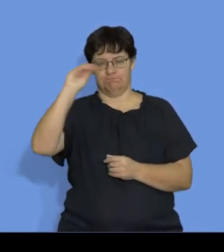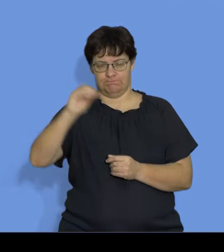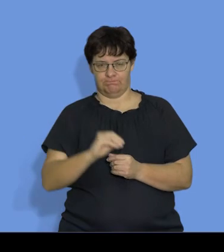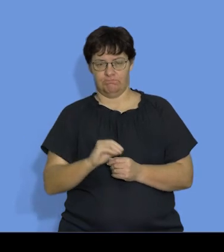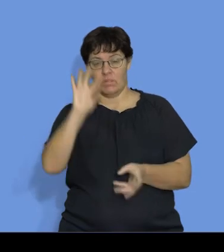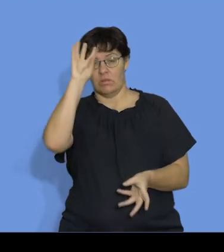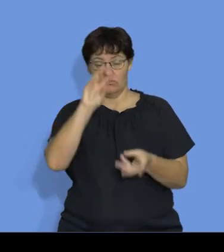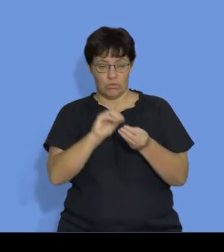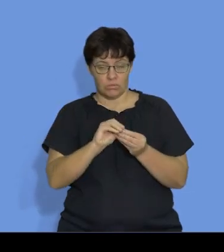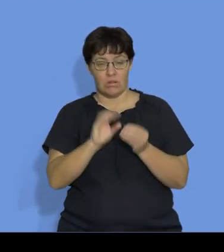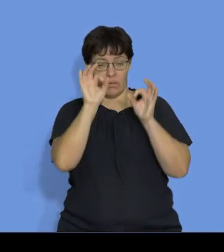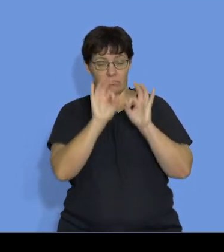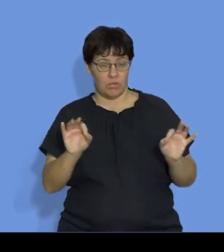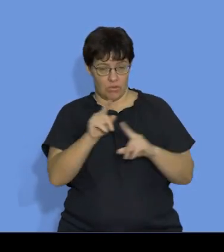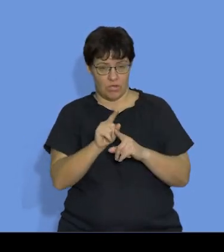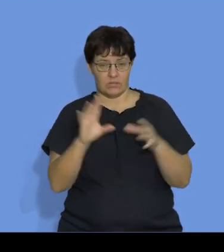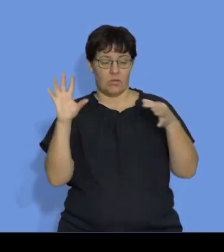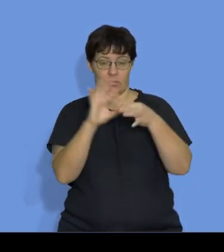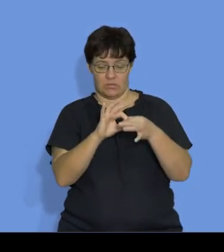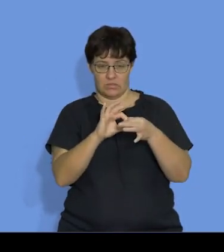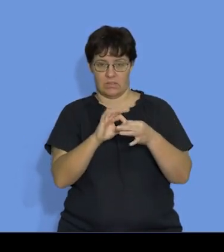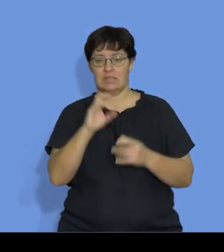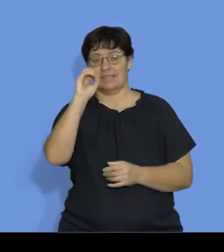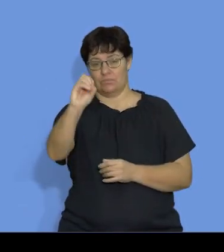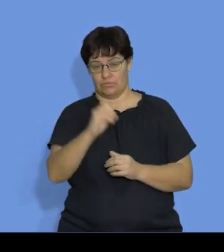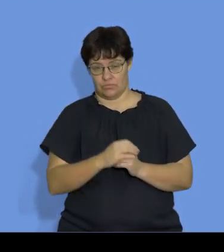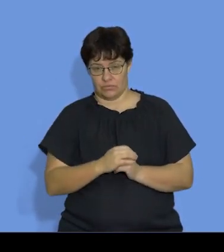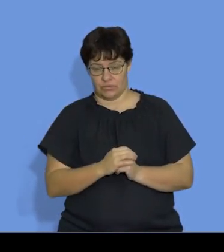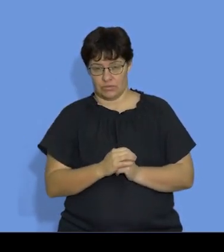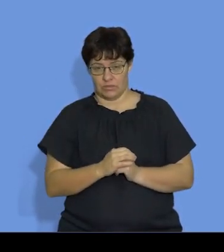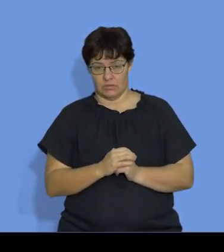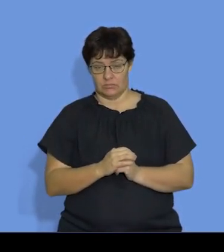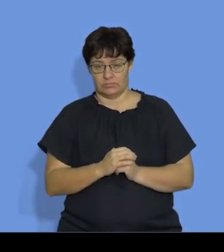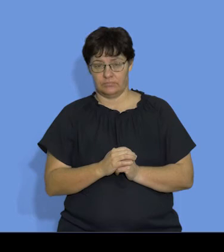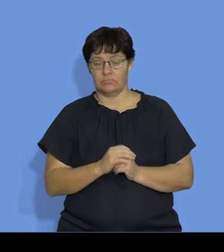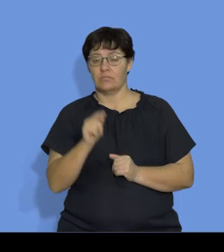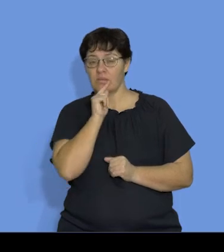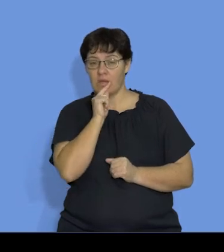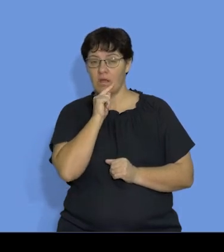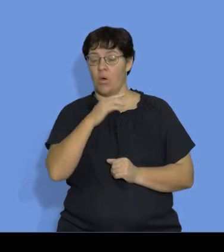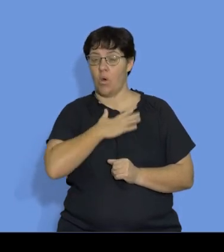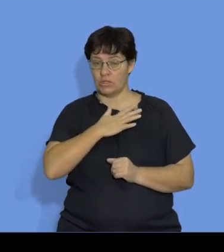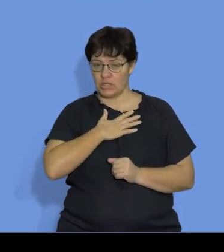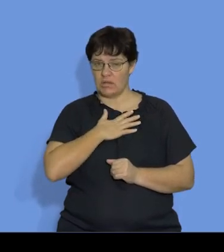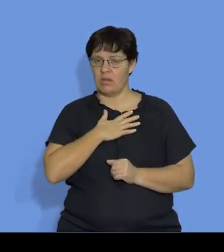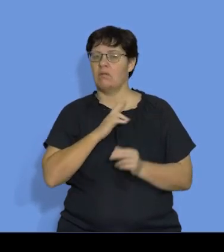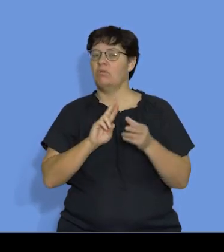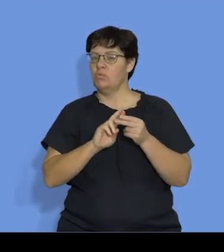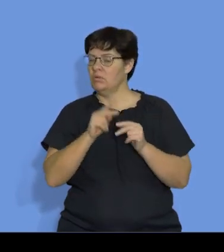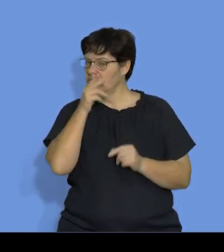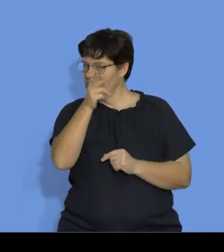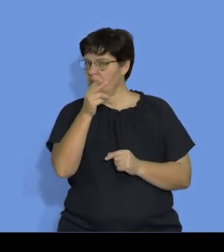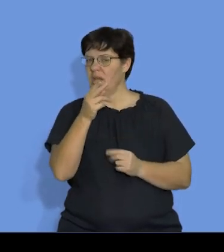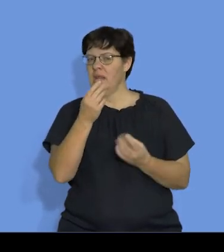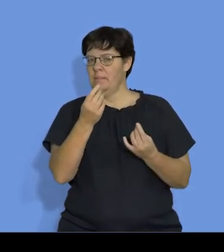pure substance, which is a compound, is equals to 0. And what do we know? In terms of oxygen, the unit oxidation number